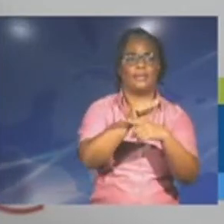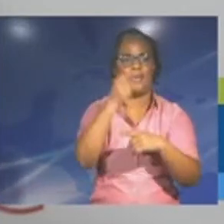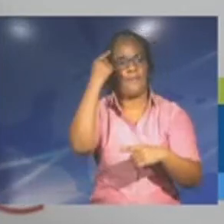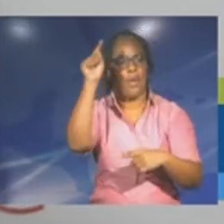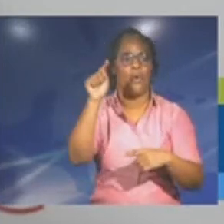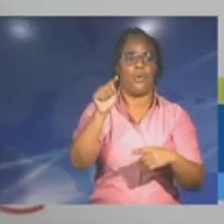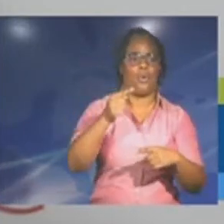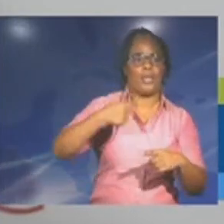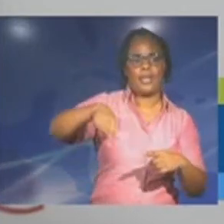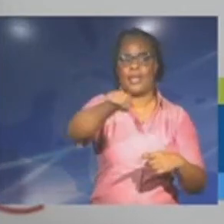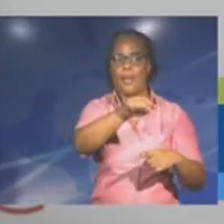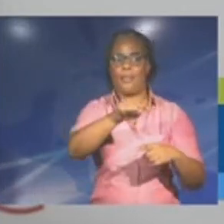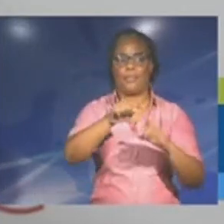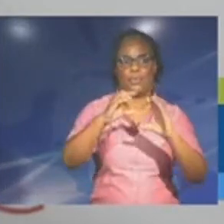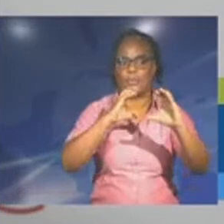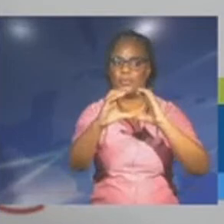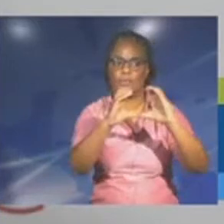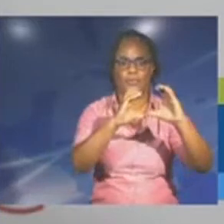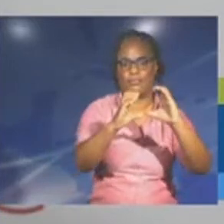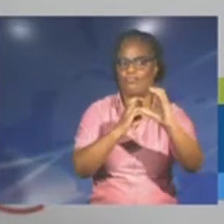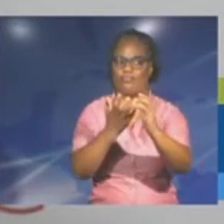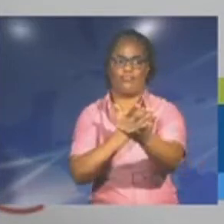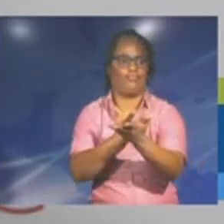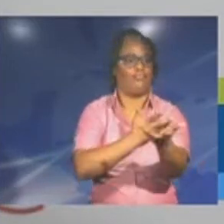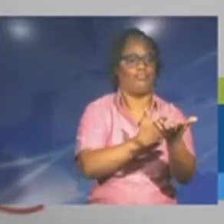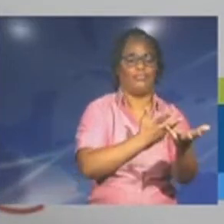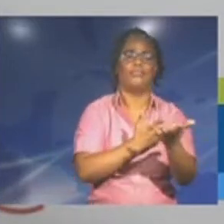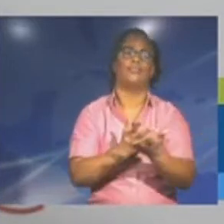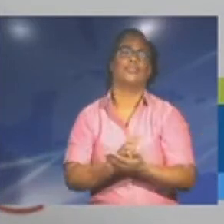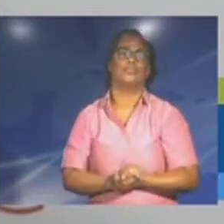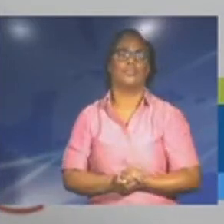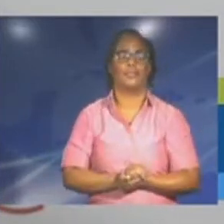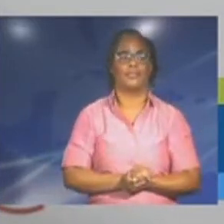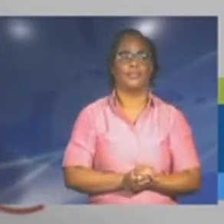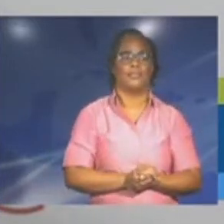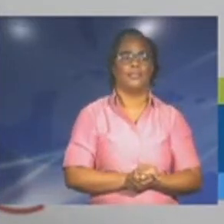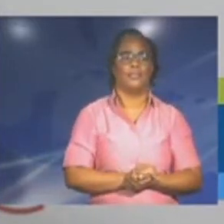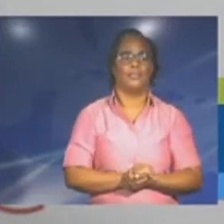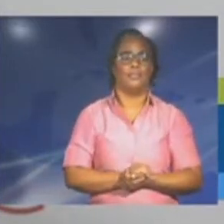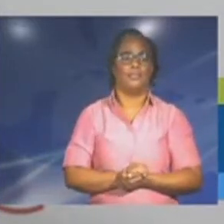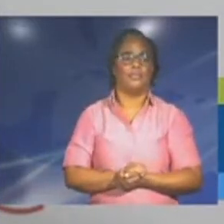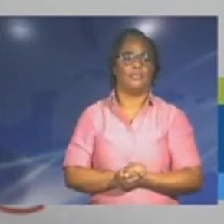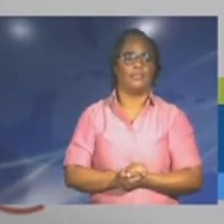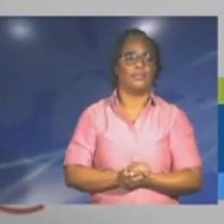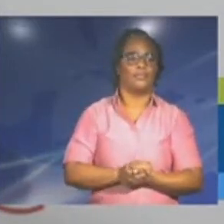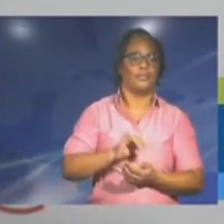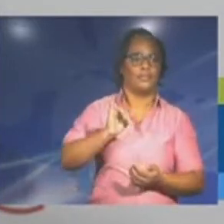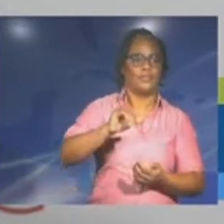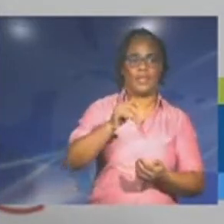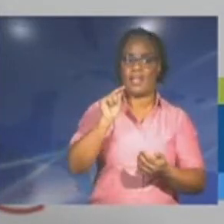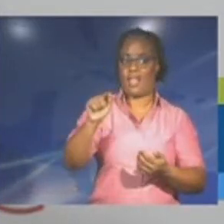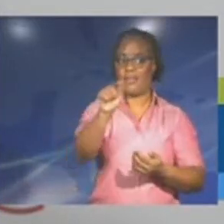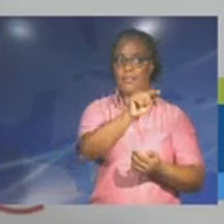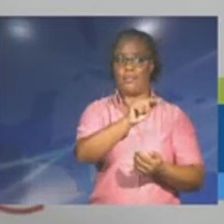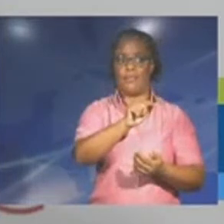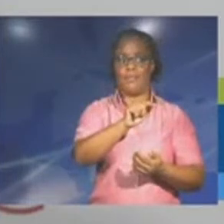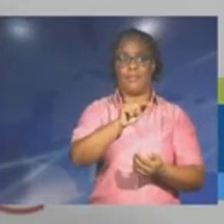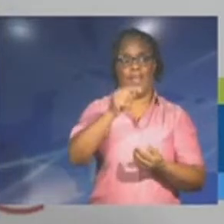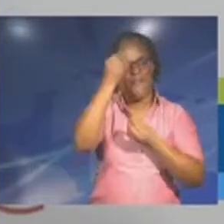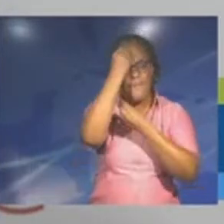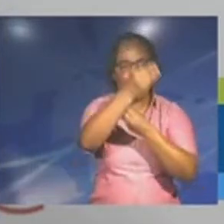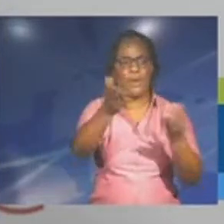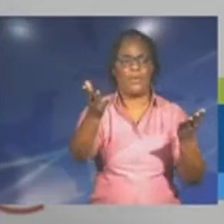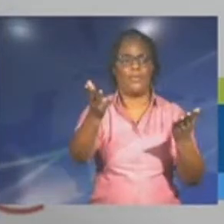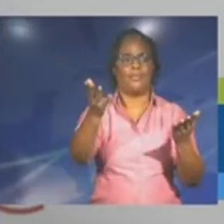that and that was a result of a lot of stakeholder consultation over a period of years. So that will